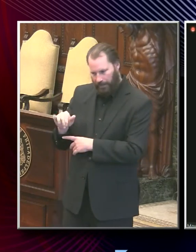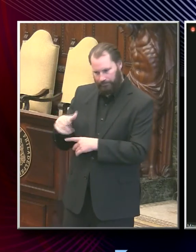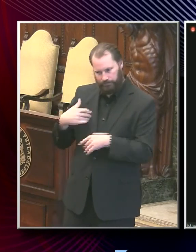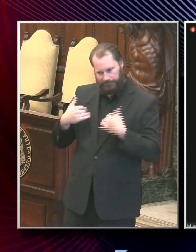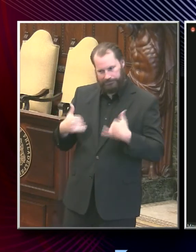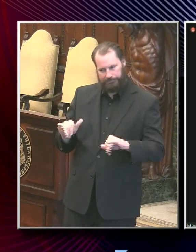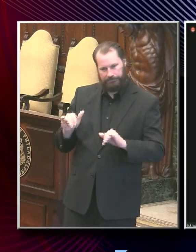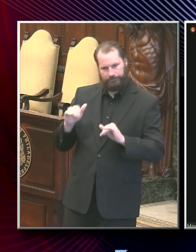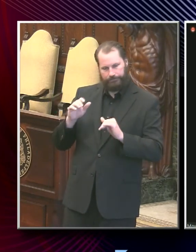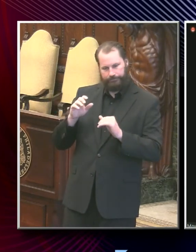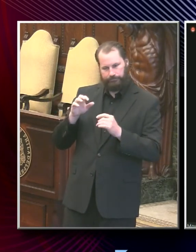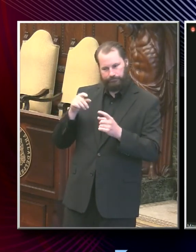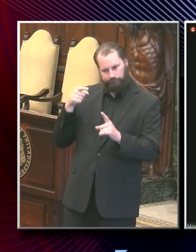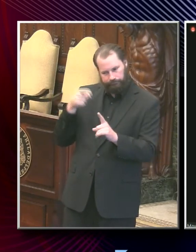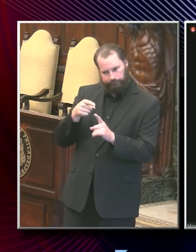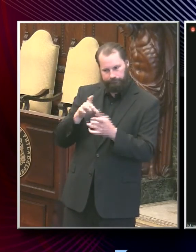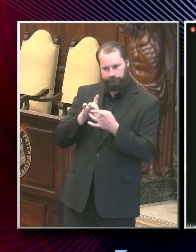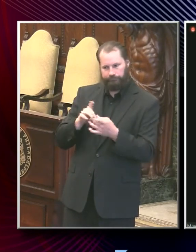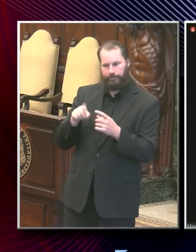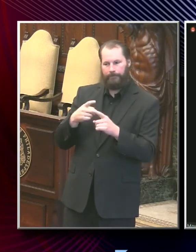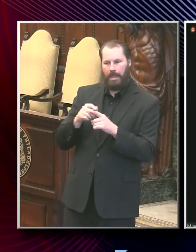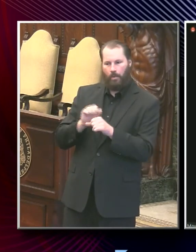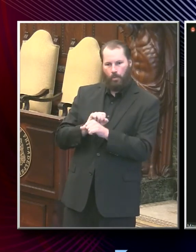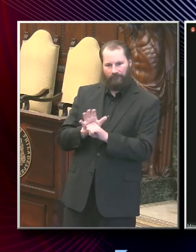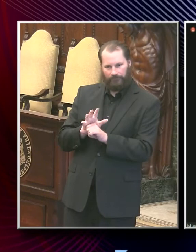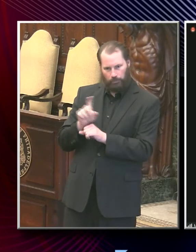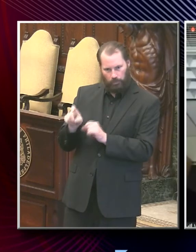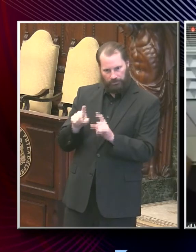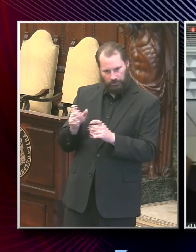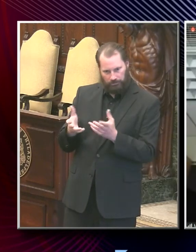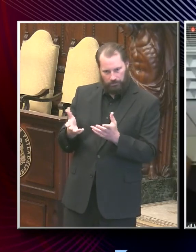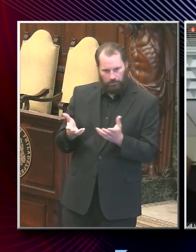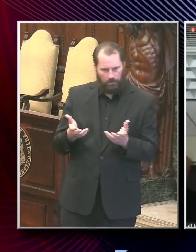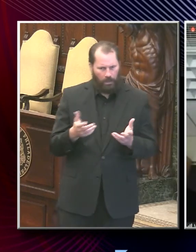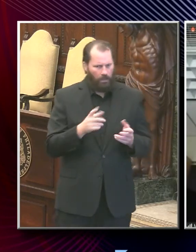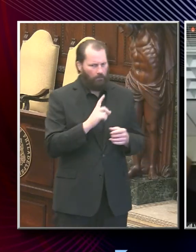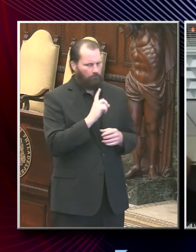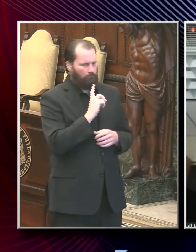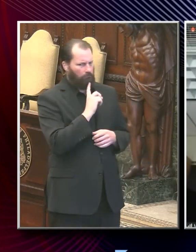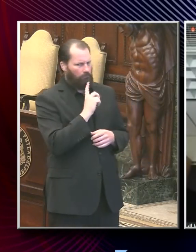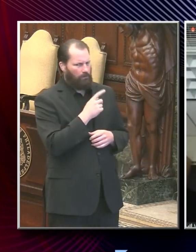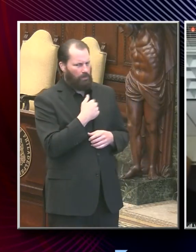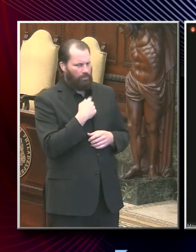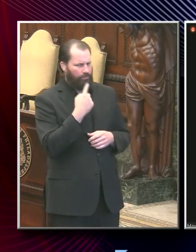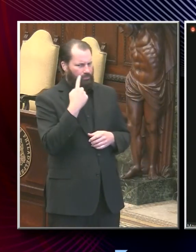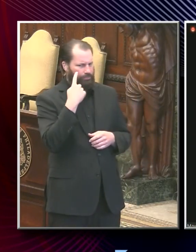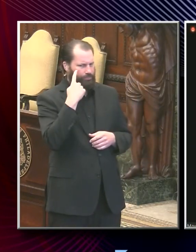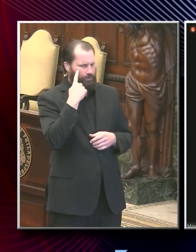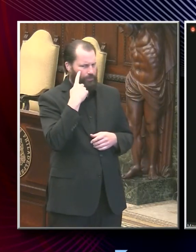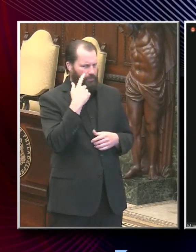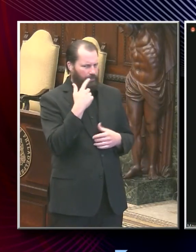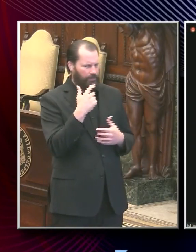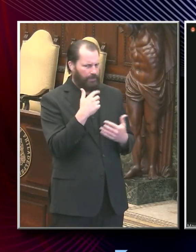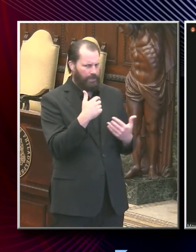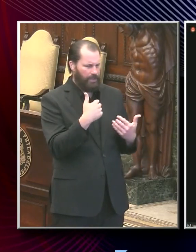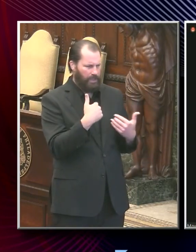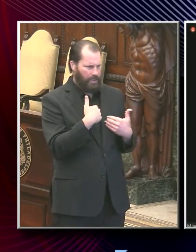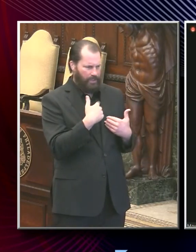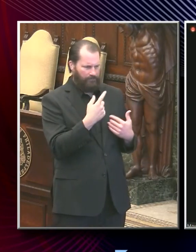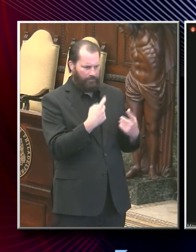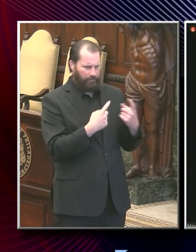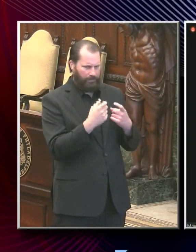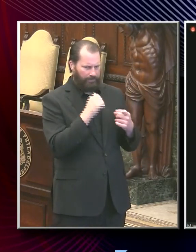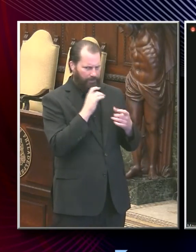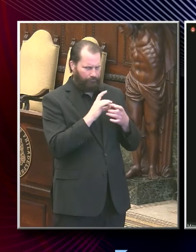on other topics, we'll get back. Really? I thought there were a few other COVID questions, but I guess I will have to wait at the end. No, just hang tight. We should